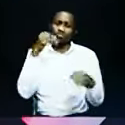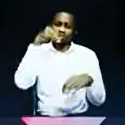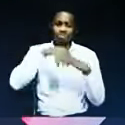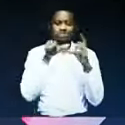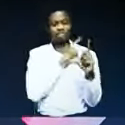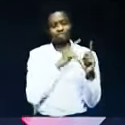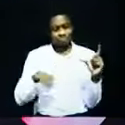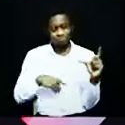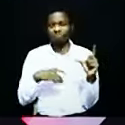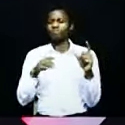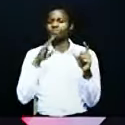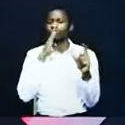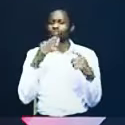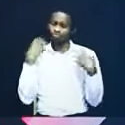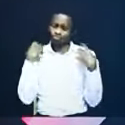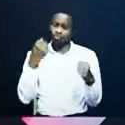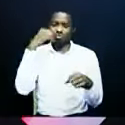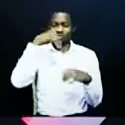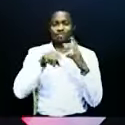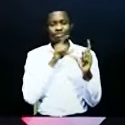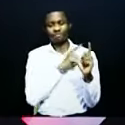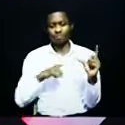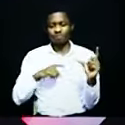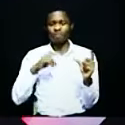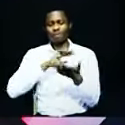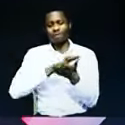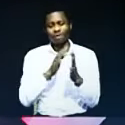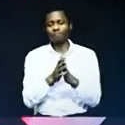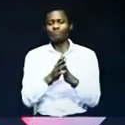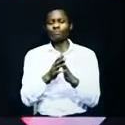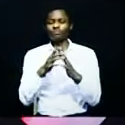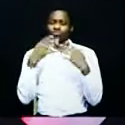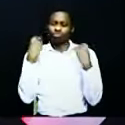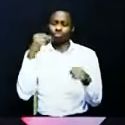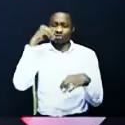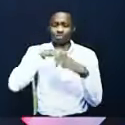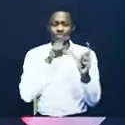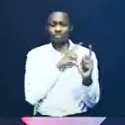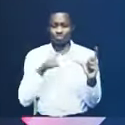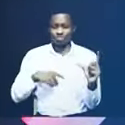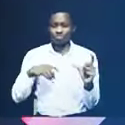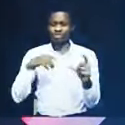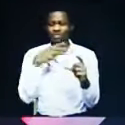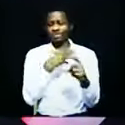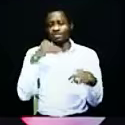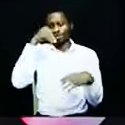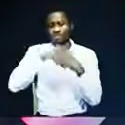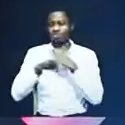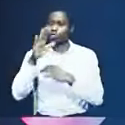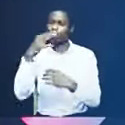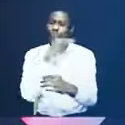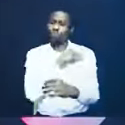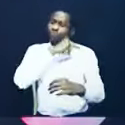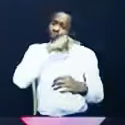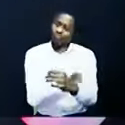Be strong in the Lord. In the Lord and in his mighty power,